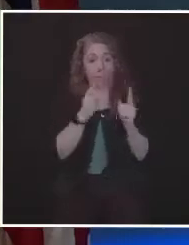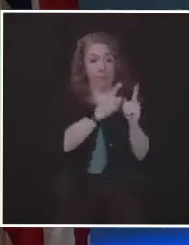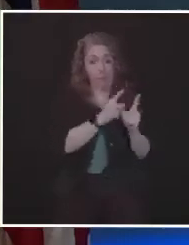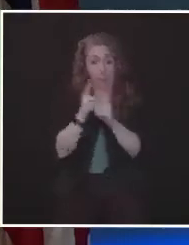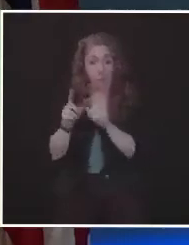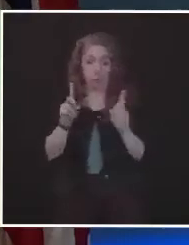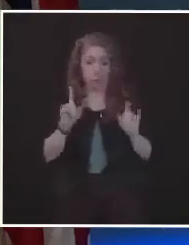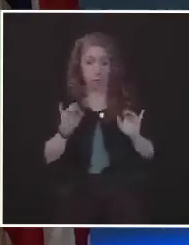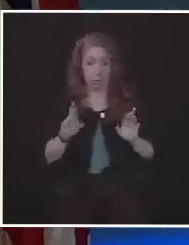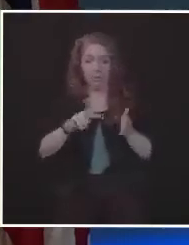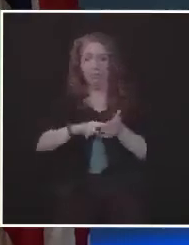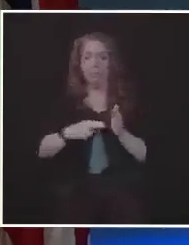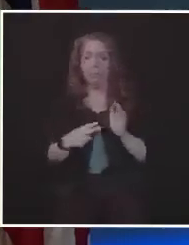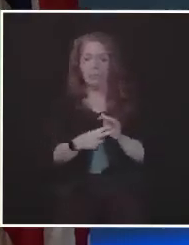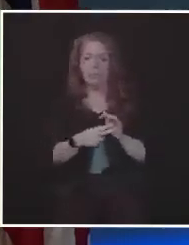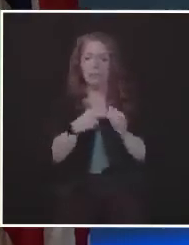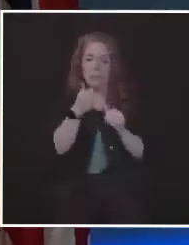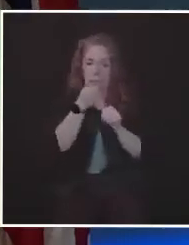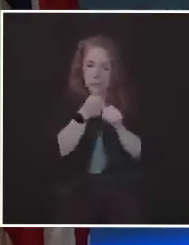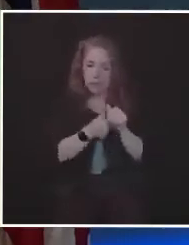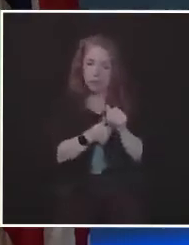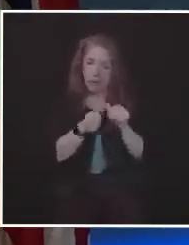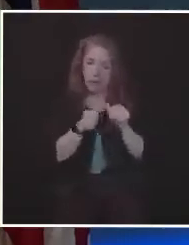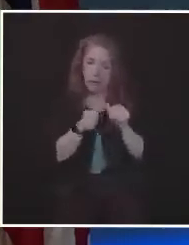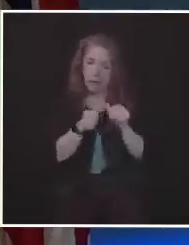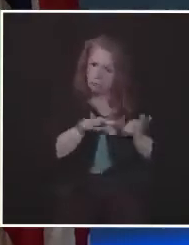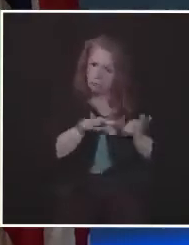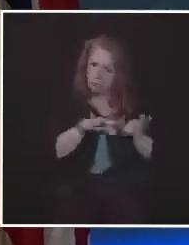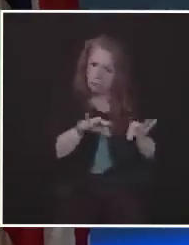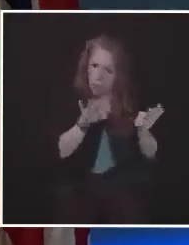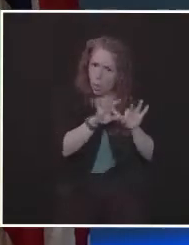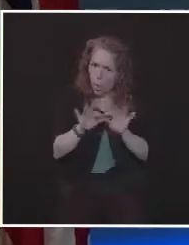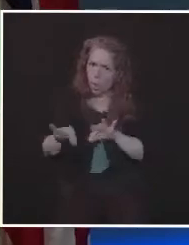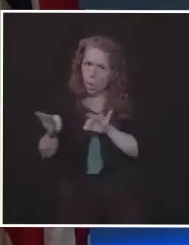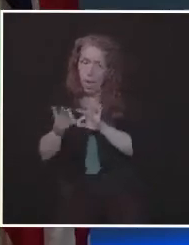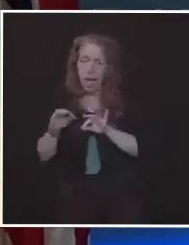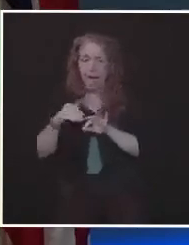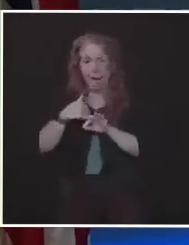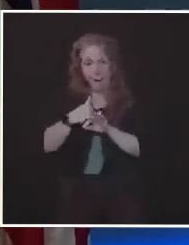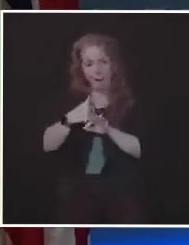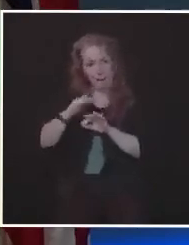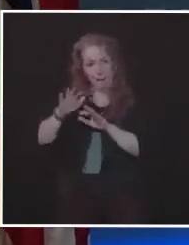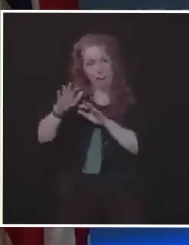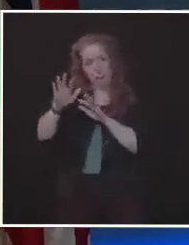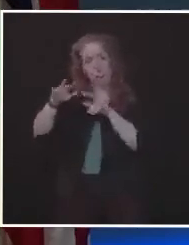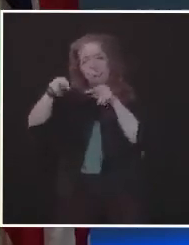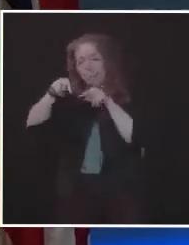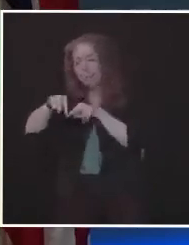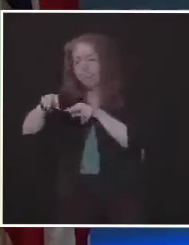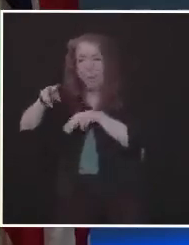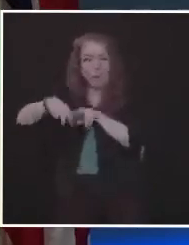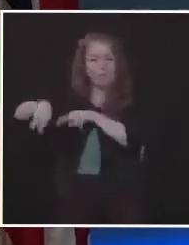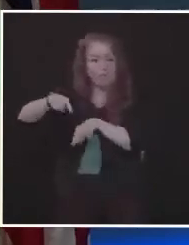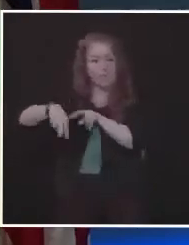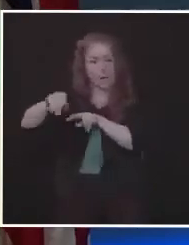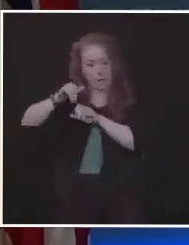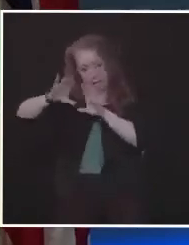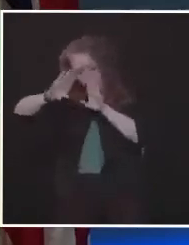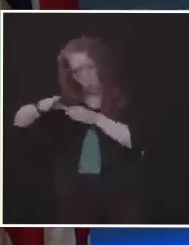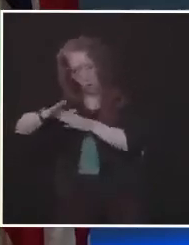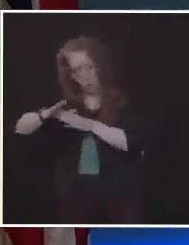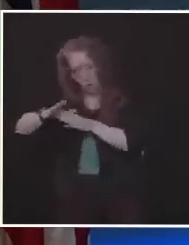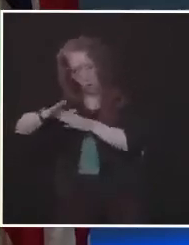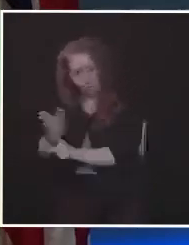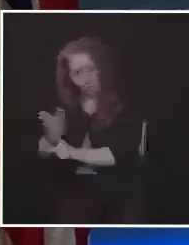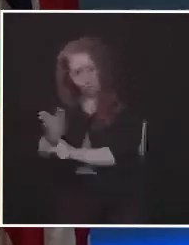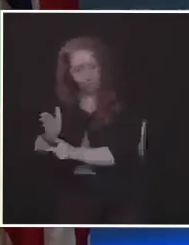ensures these critical areas have focused oversight. Both teams will support and